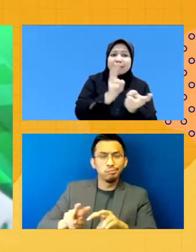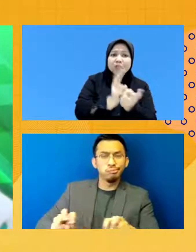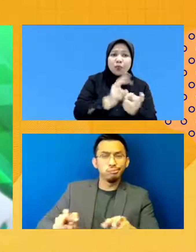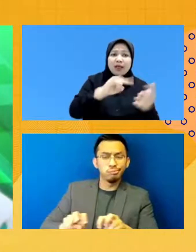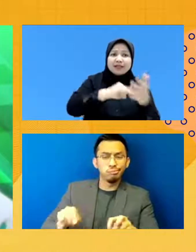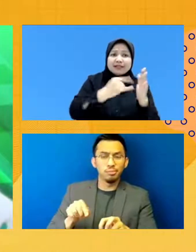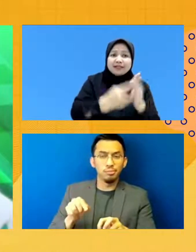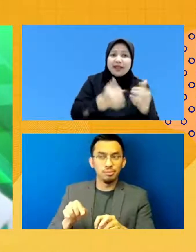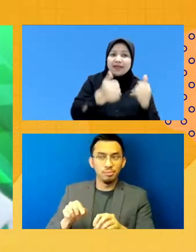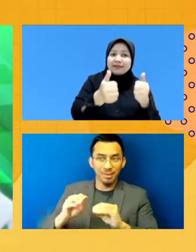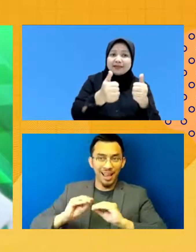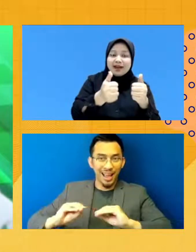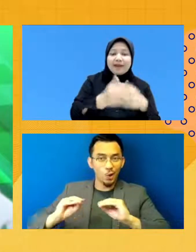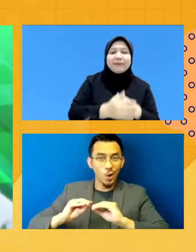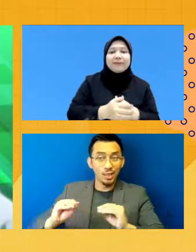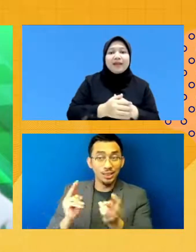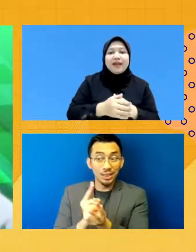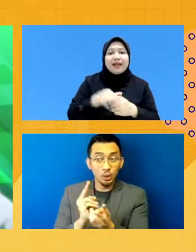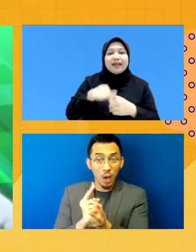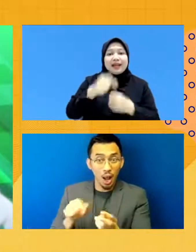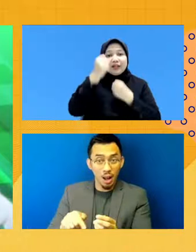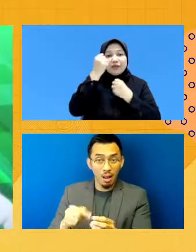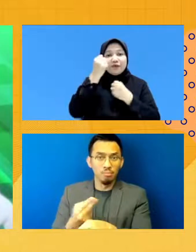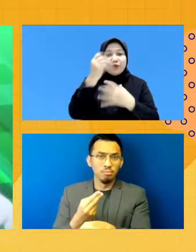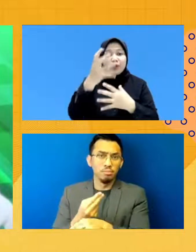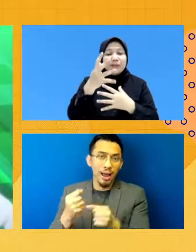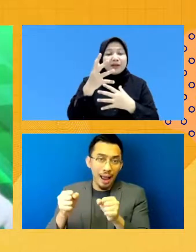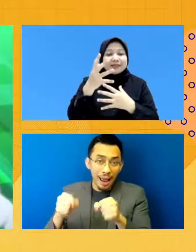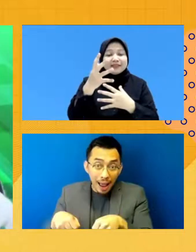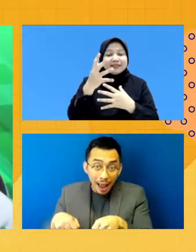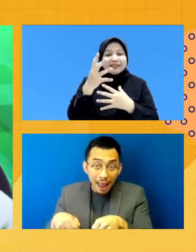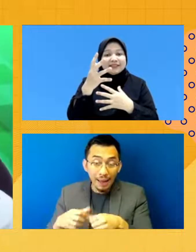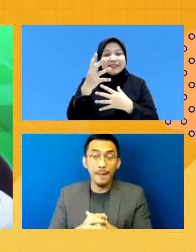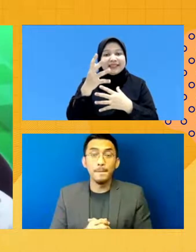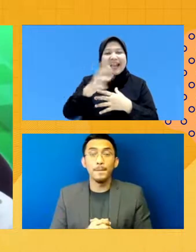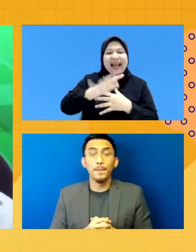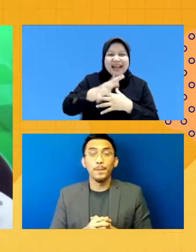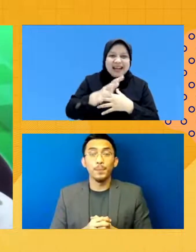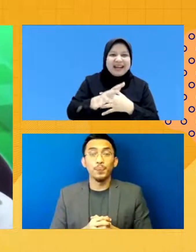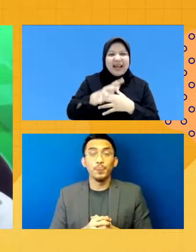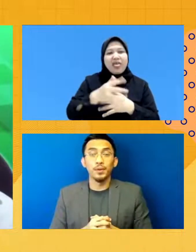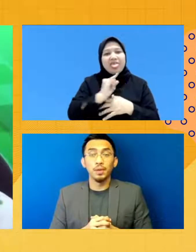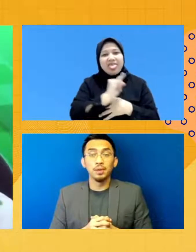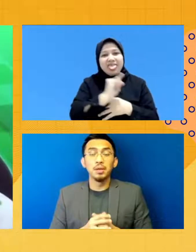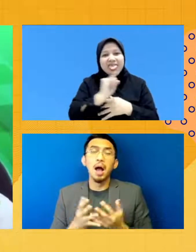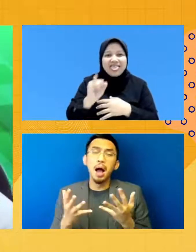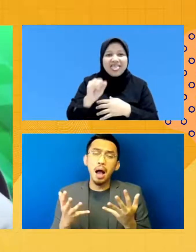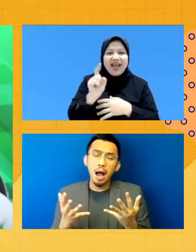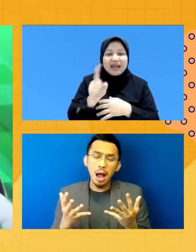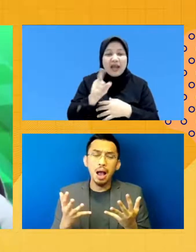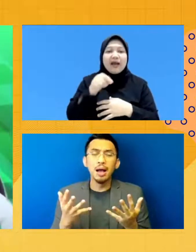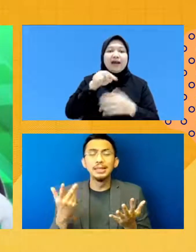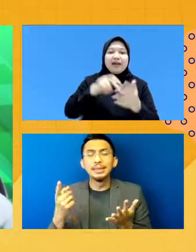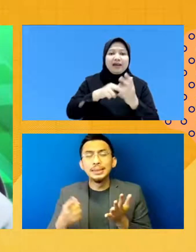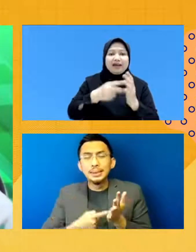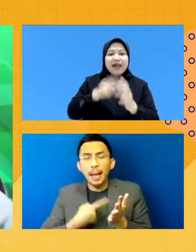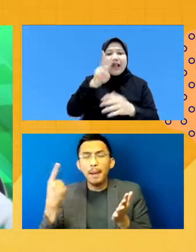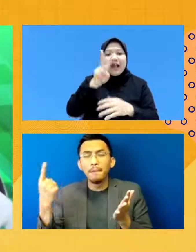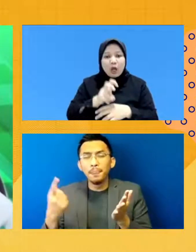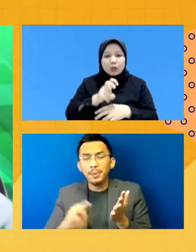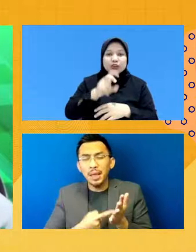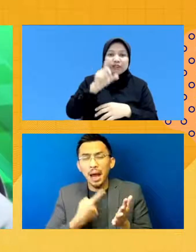is the information is free. So it's obviously, it's always, you don't have to pay for information, and you have lots